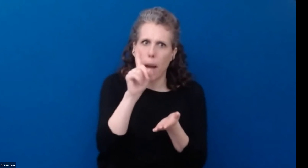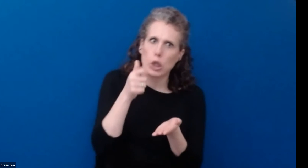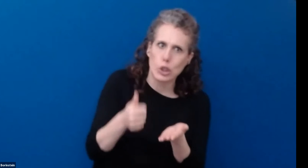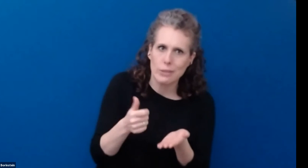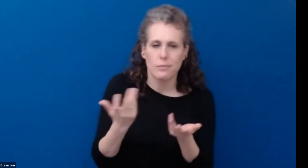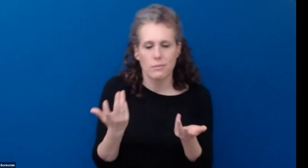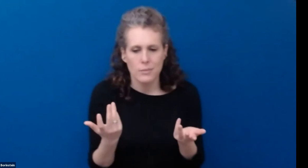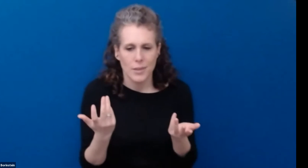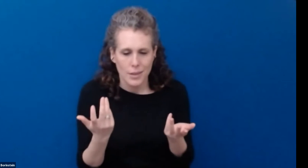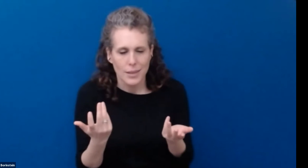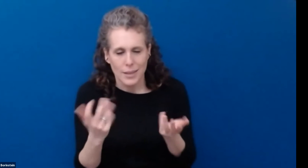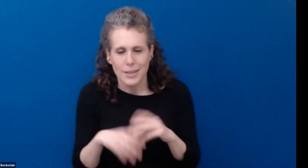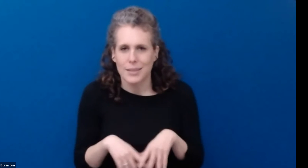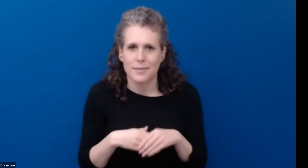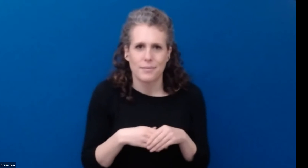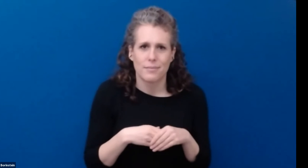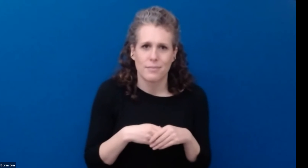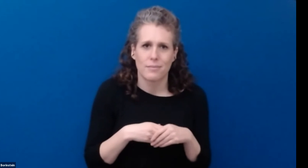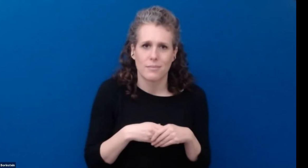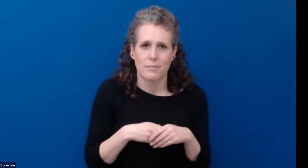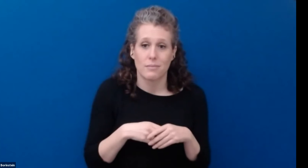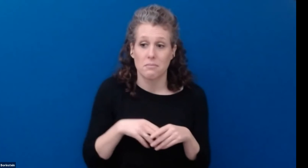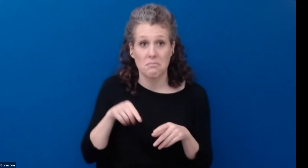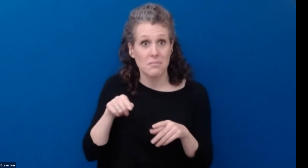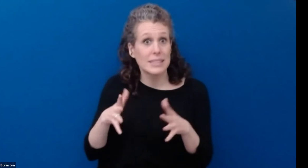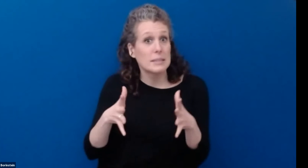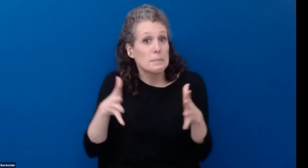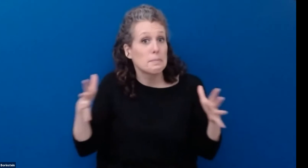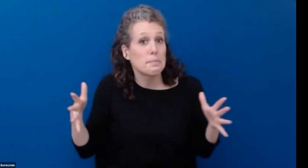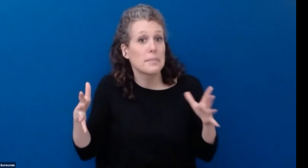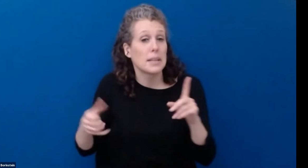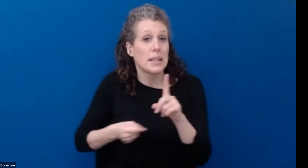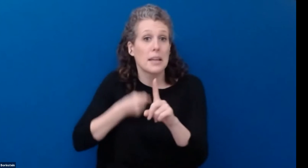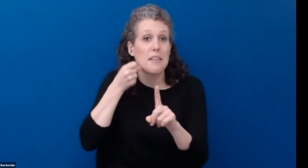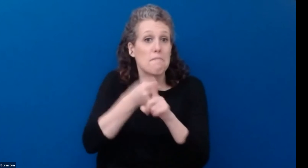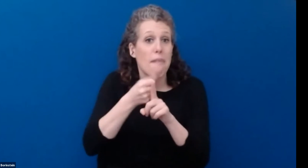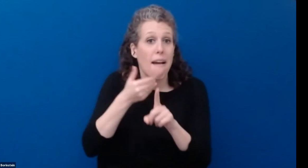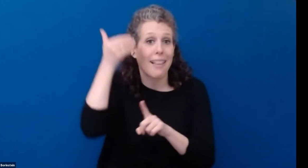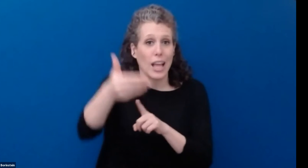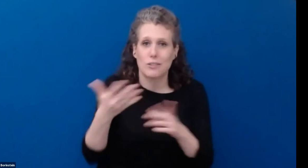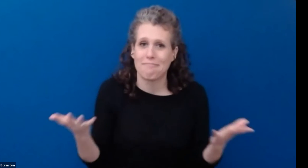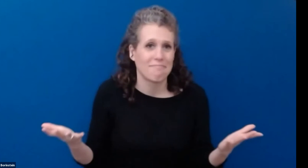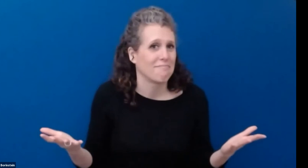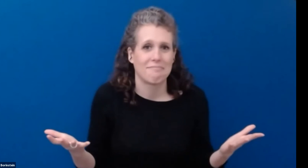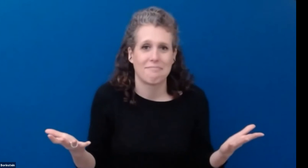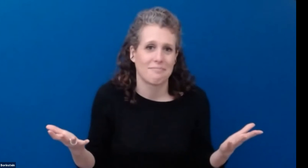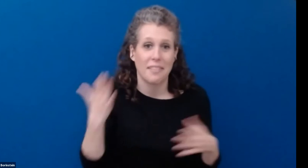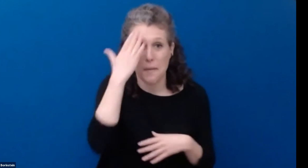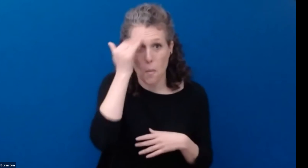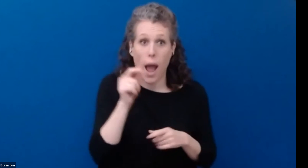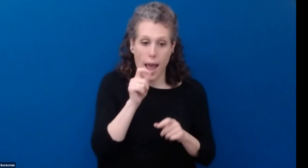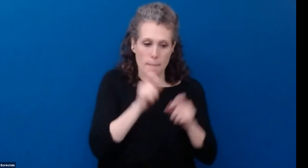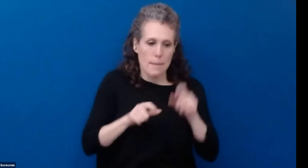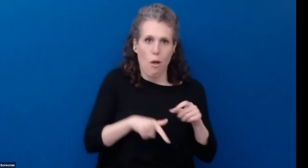course, they don't have such a big impact when they come to the companies later on, because neither the procurers